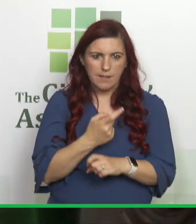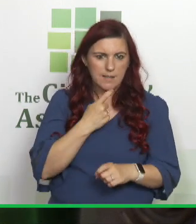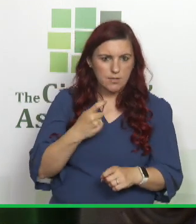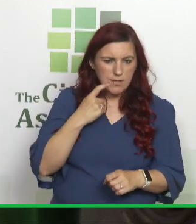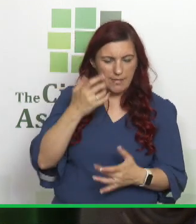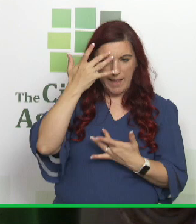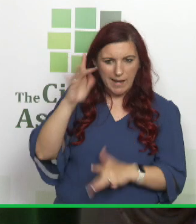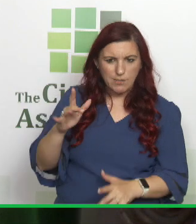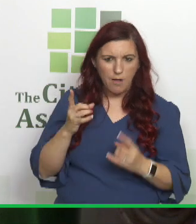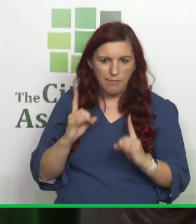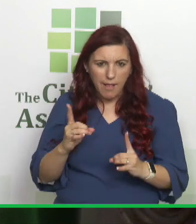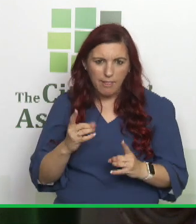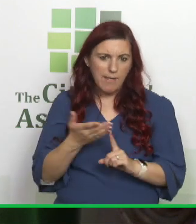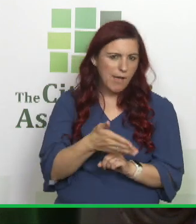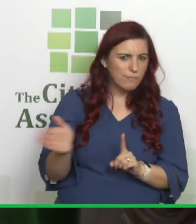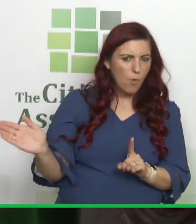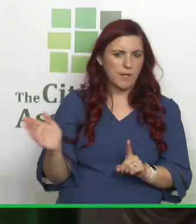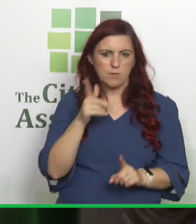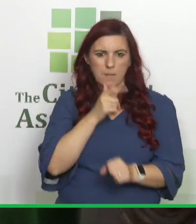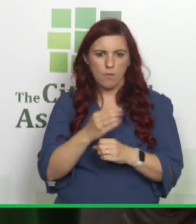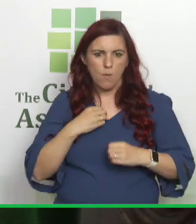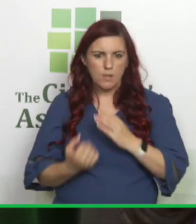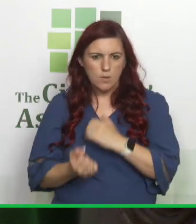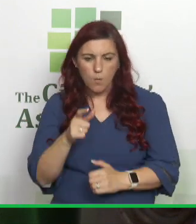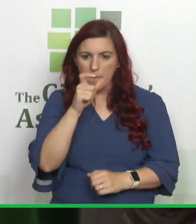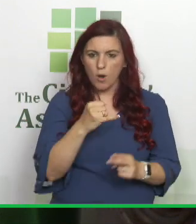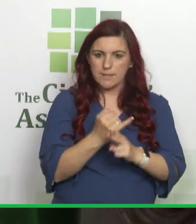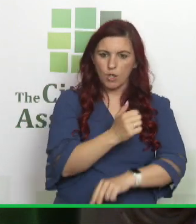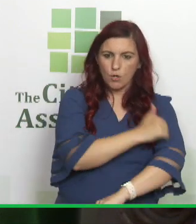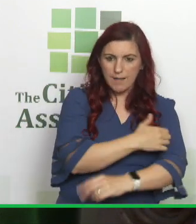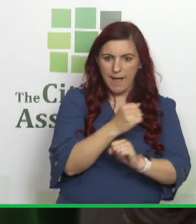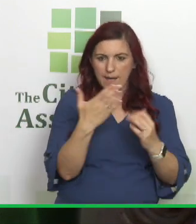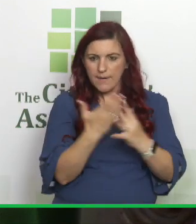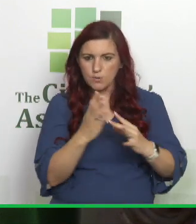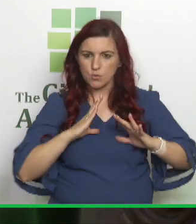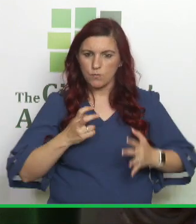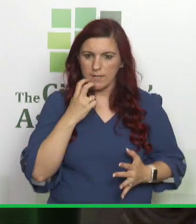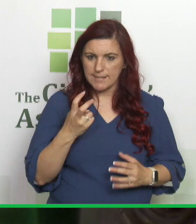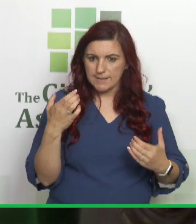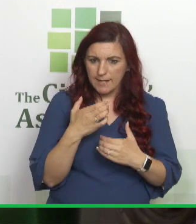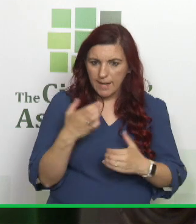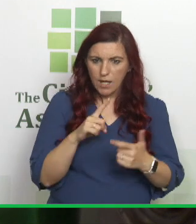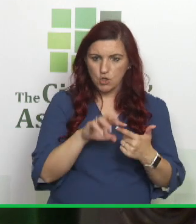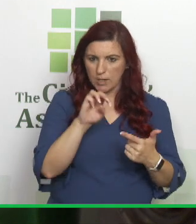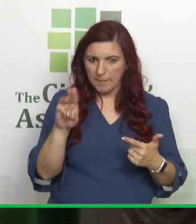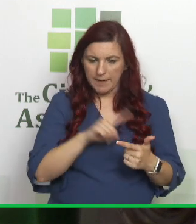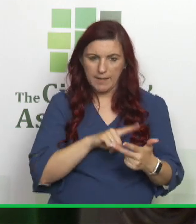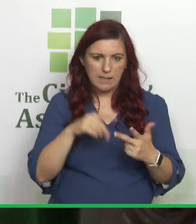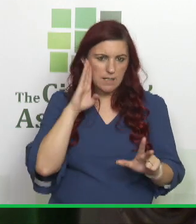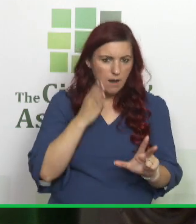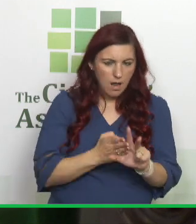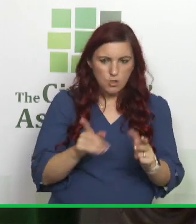They avoid addressing issues out of shame. When someone is in custody, they have access to free dental care, GP,